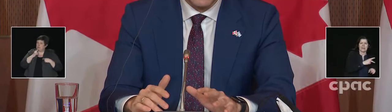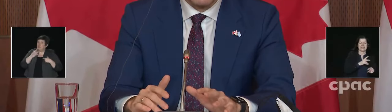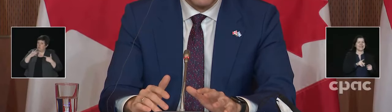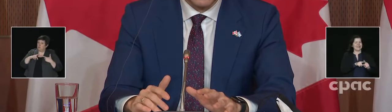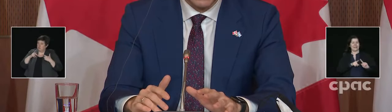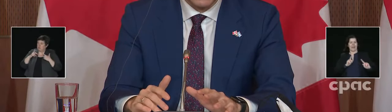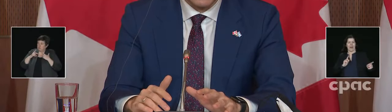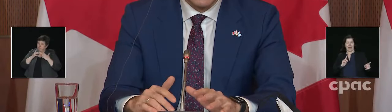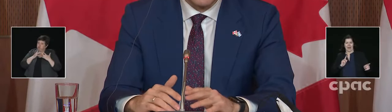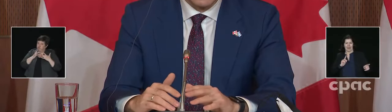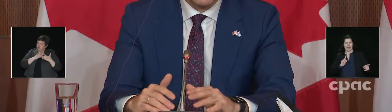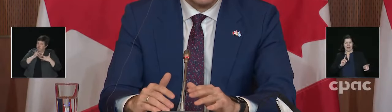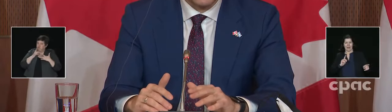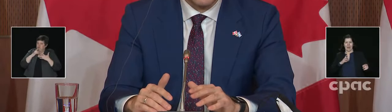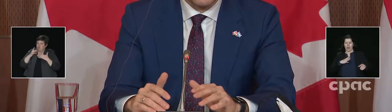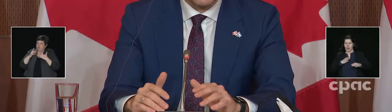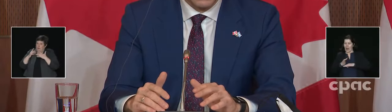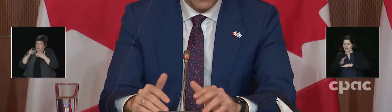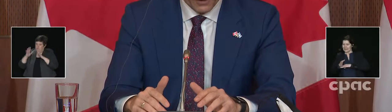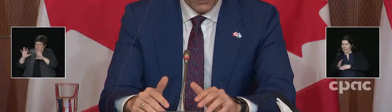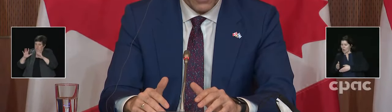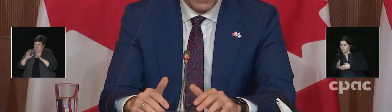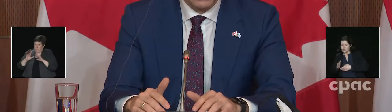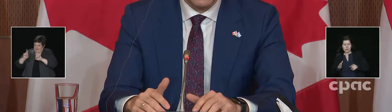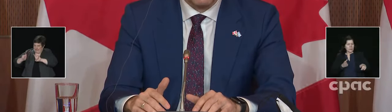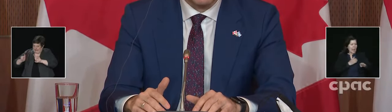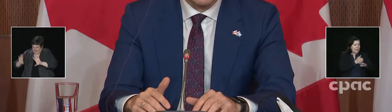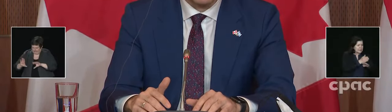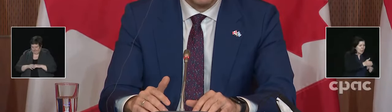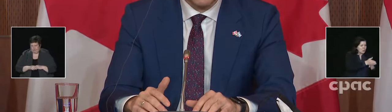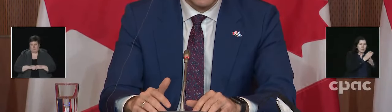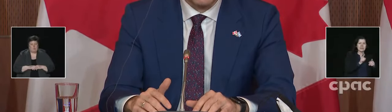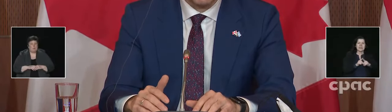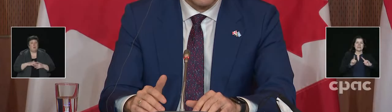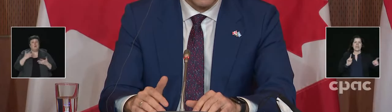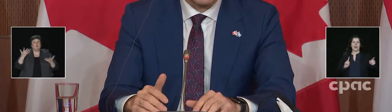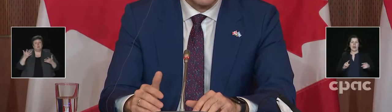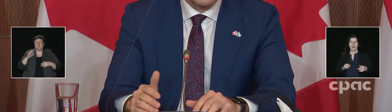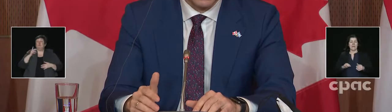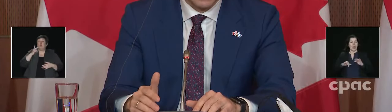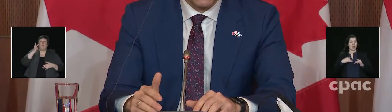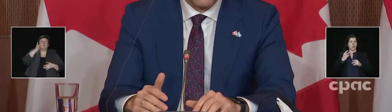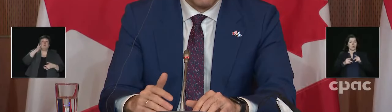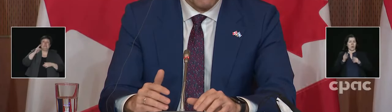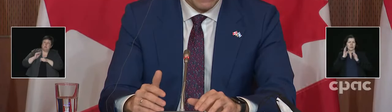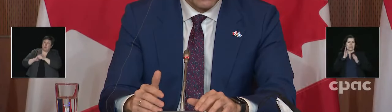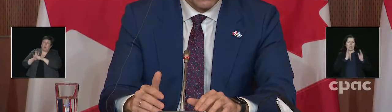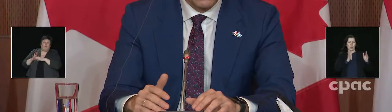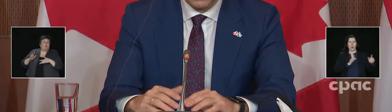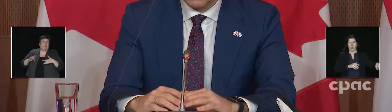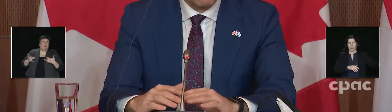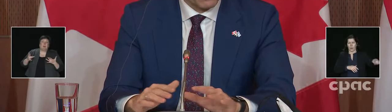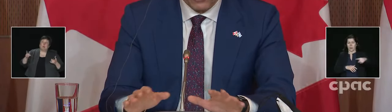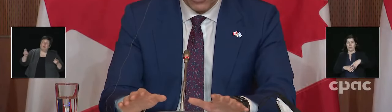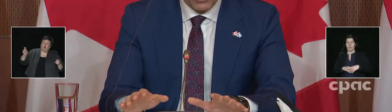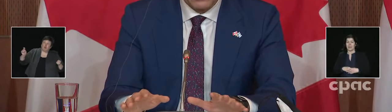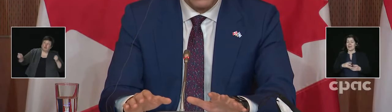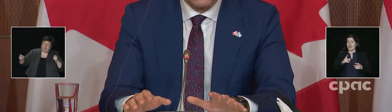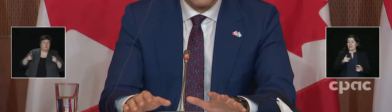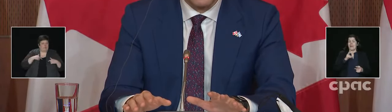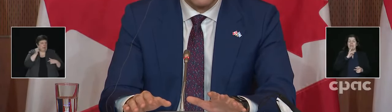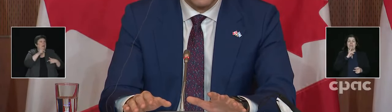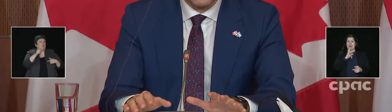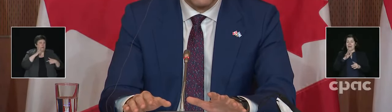The third thing I would say is that as the situation evolves, obviously, we will keep adjusting our measures on